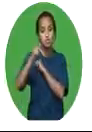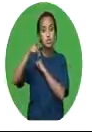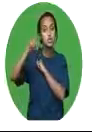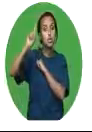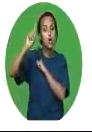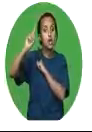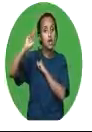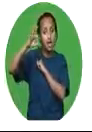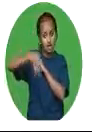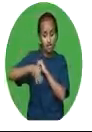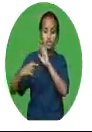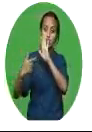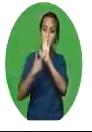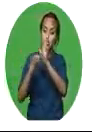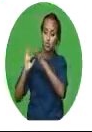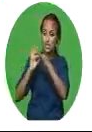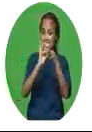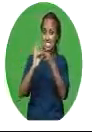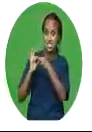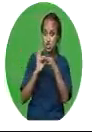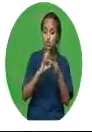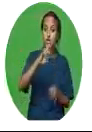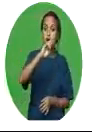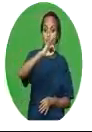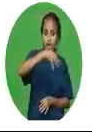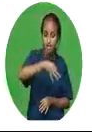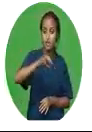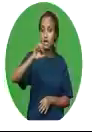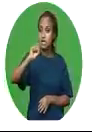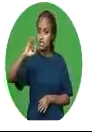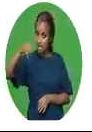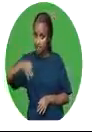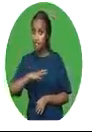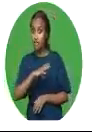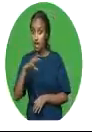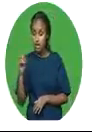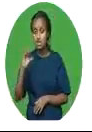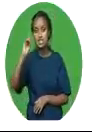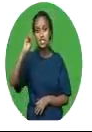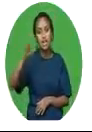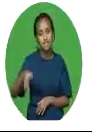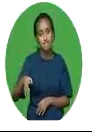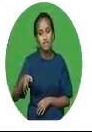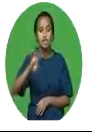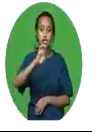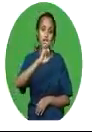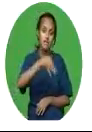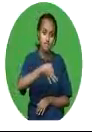P1F at the point of intersection of RF, SF and DF,